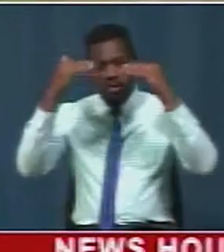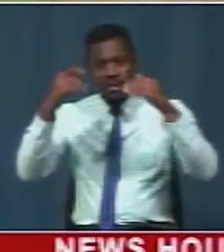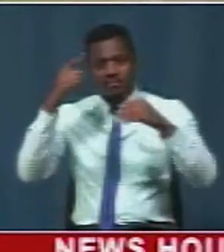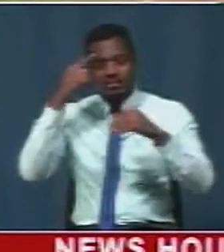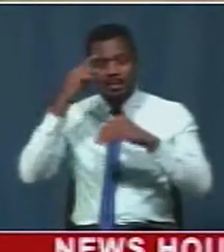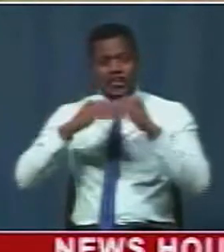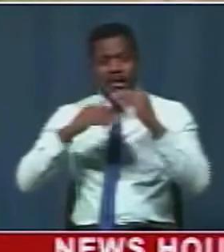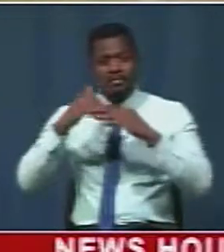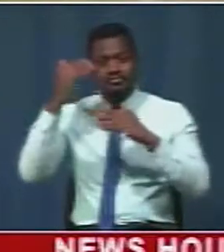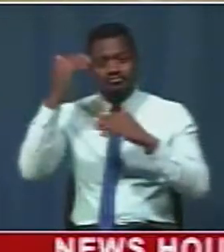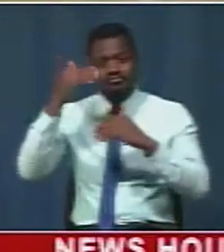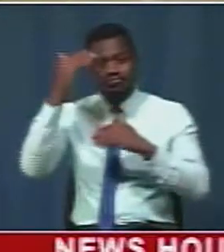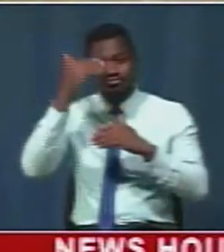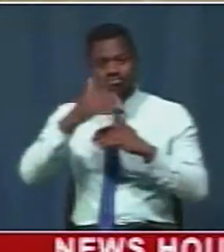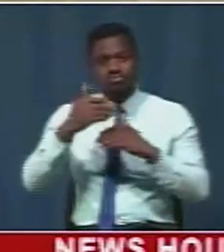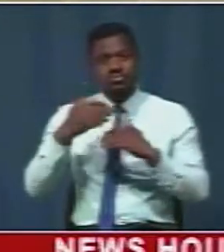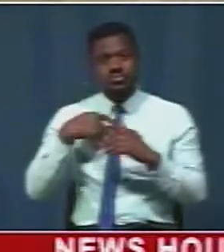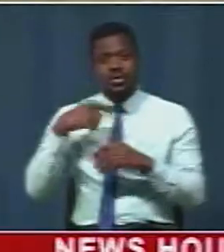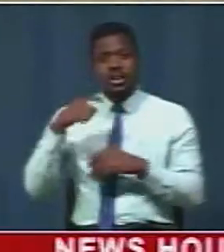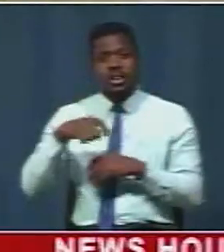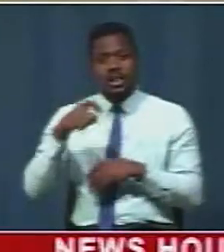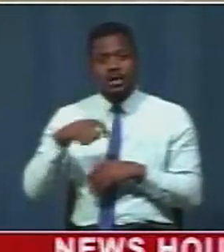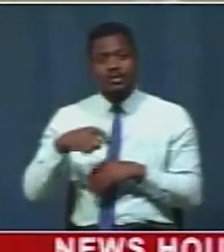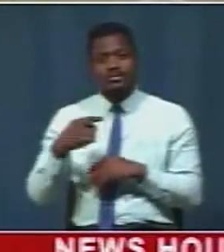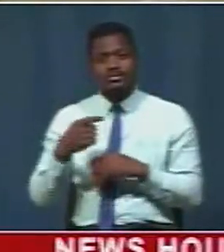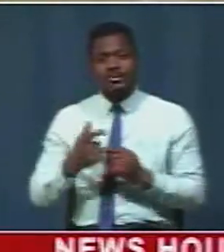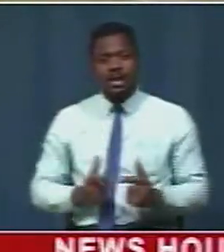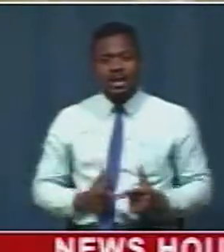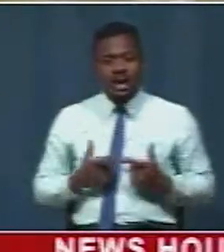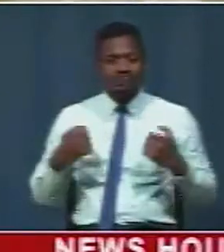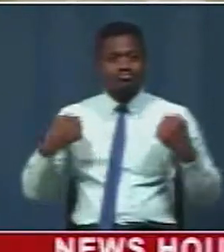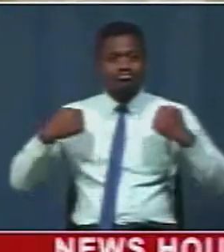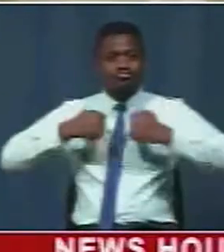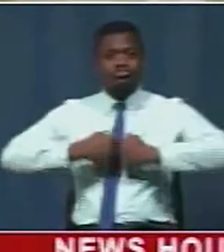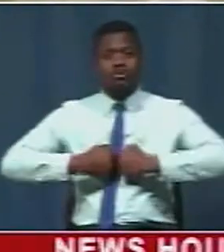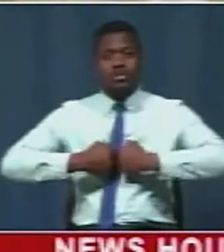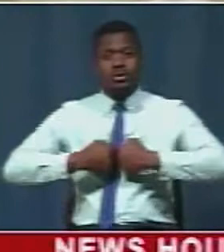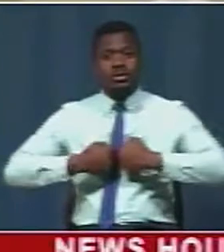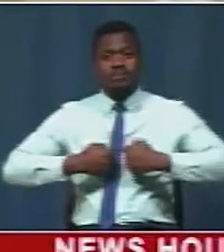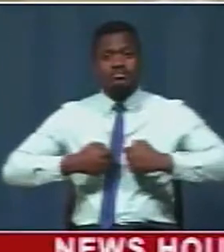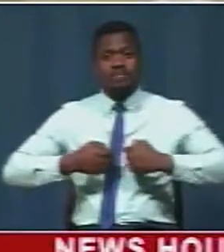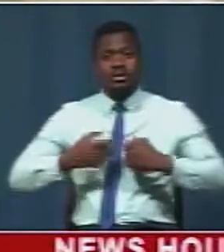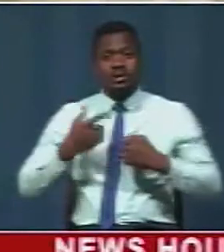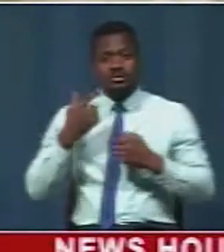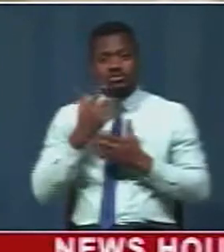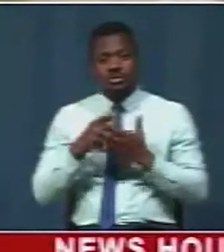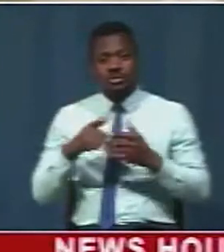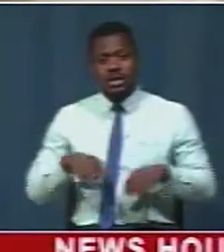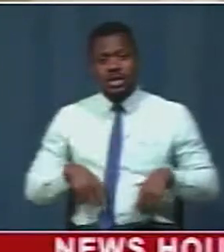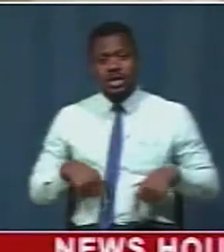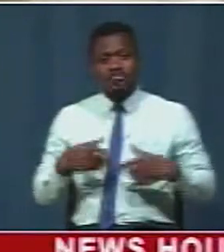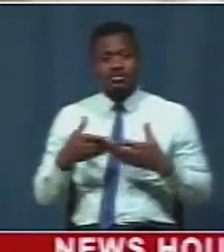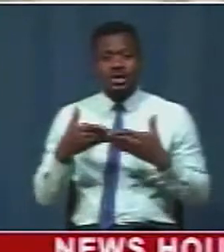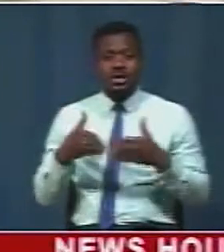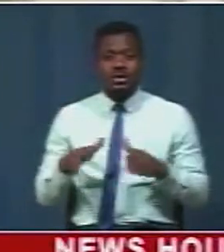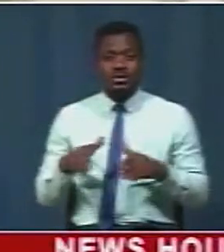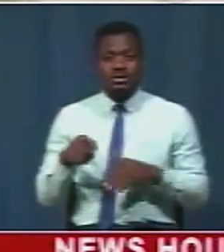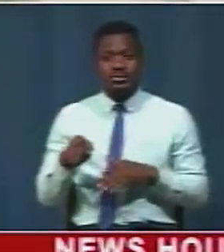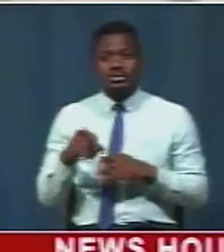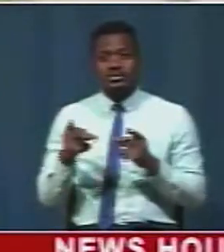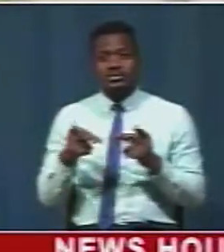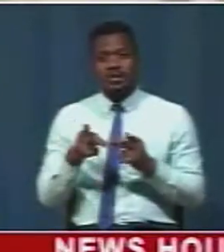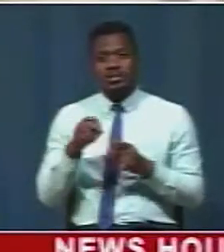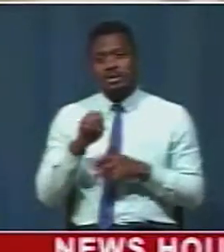roofing sinks, we need life jackets in particular. Because I learned 6 lives have been lost at